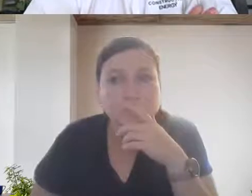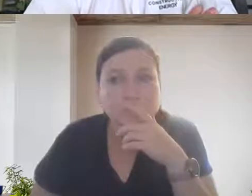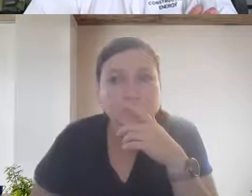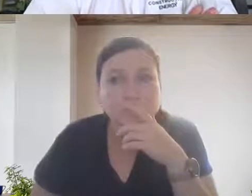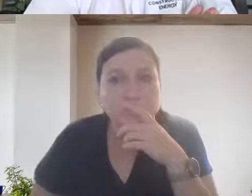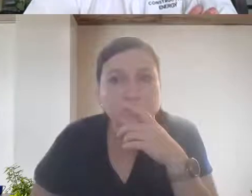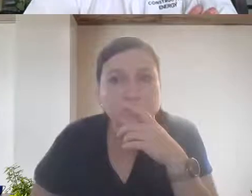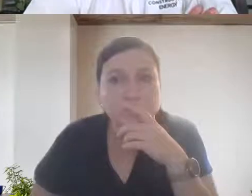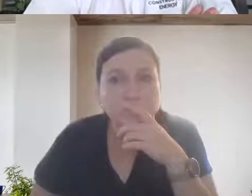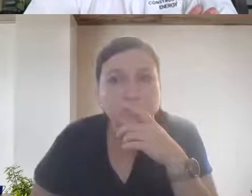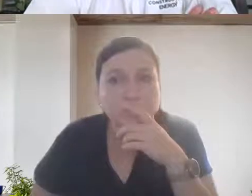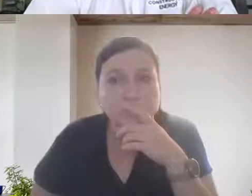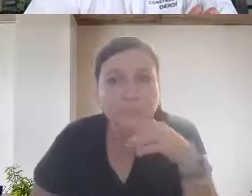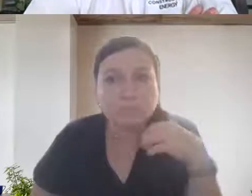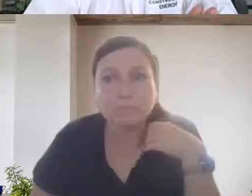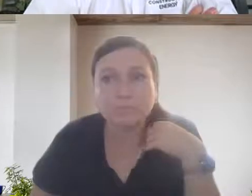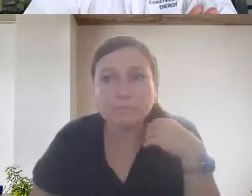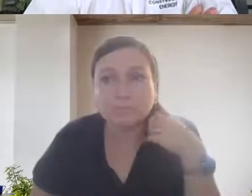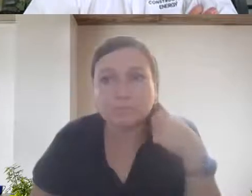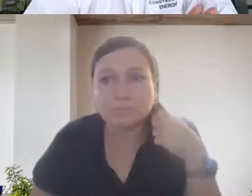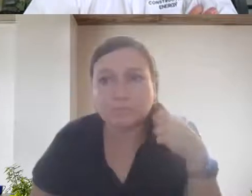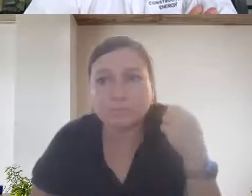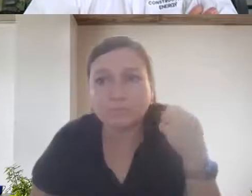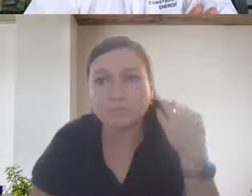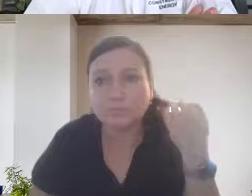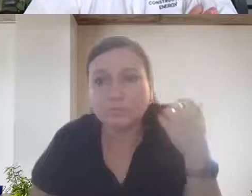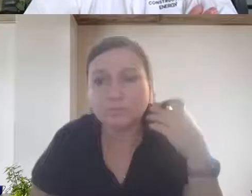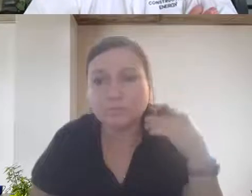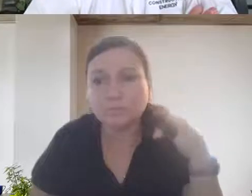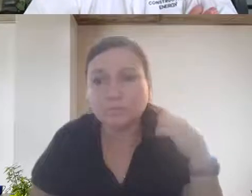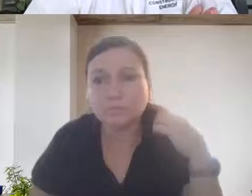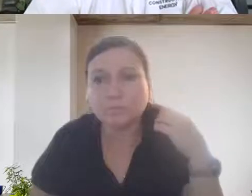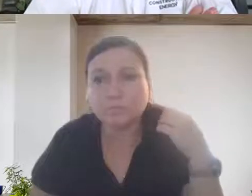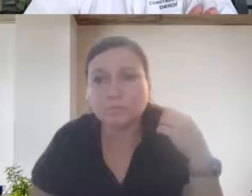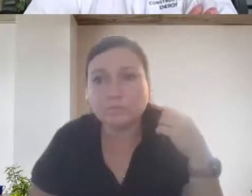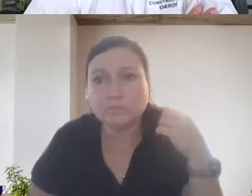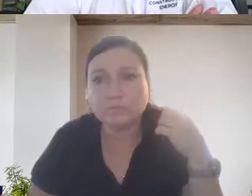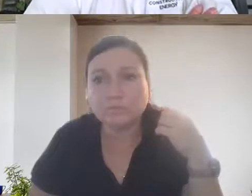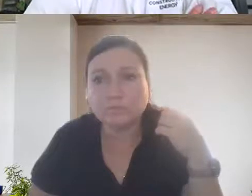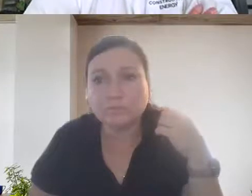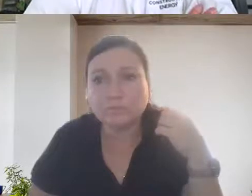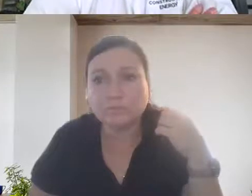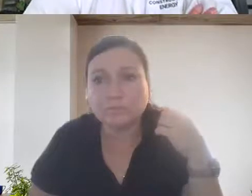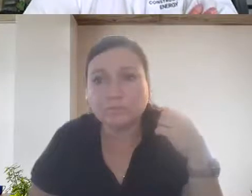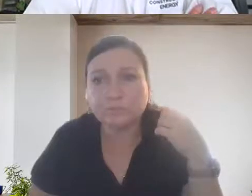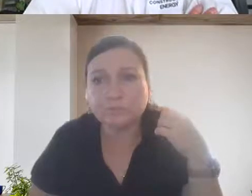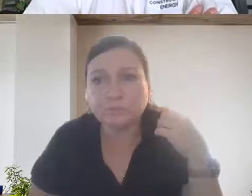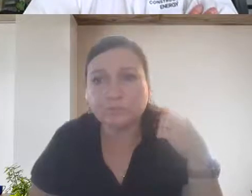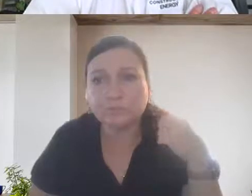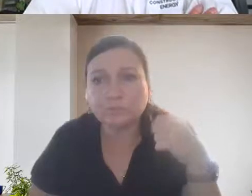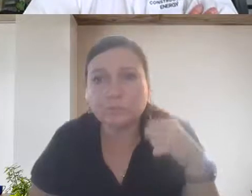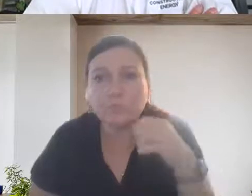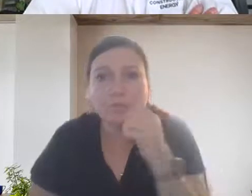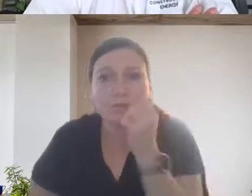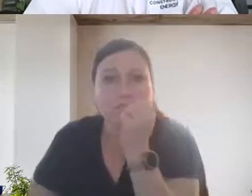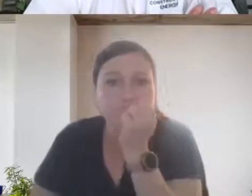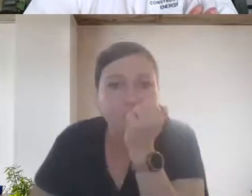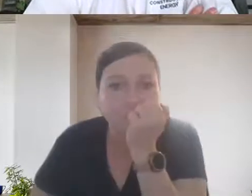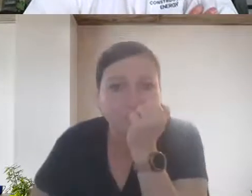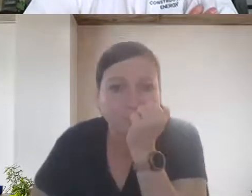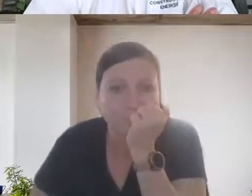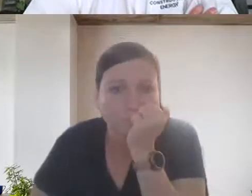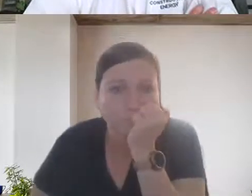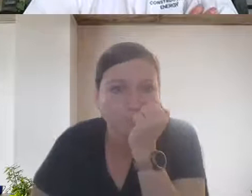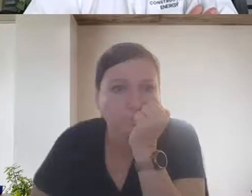plan, which we do for any facility, including a golf course that we're currently running now in Adelaide. And therefore, you go to a farm, you produce the